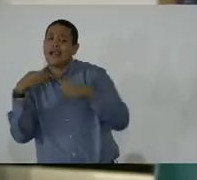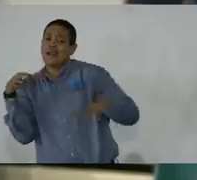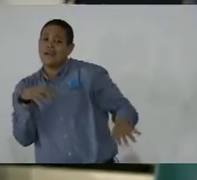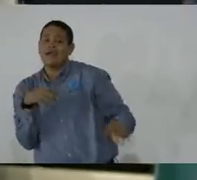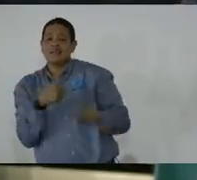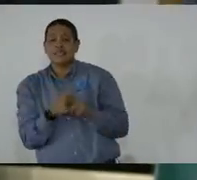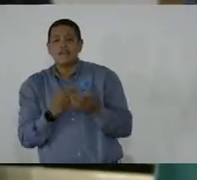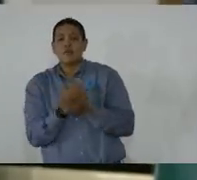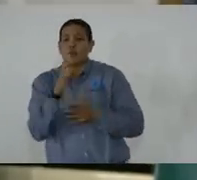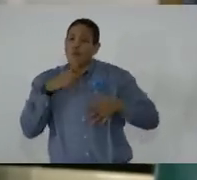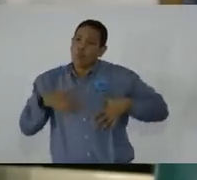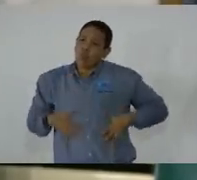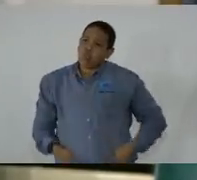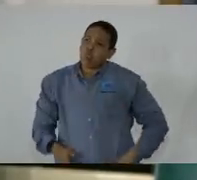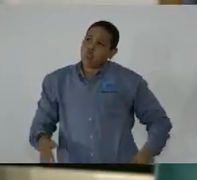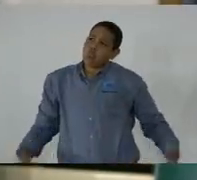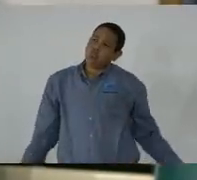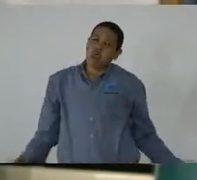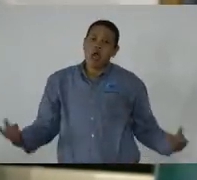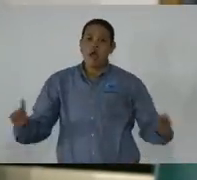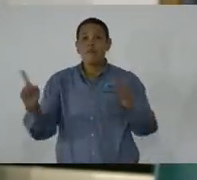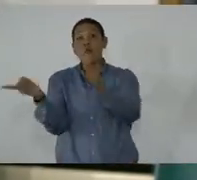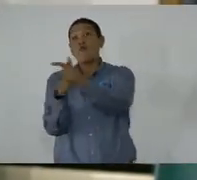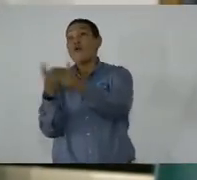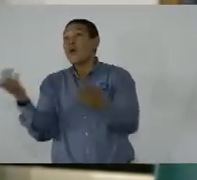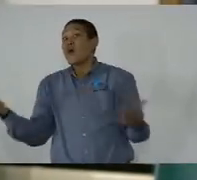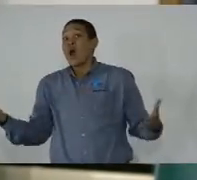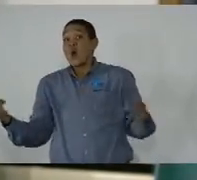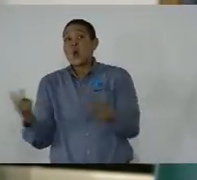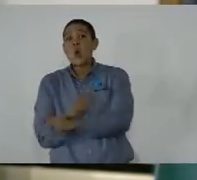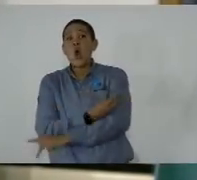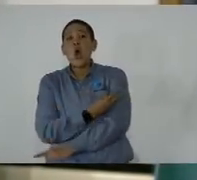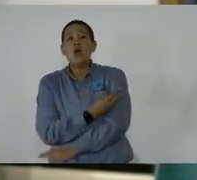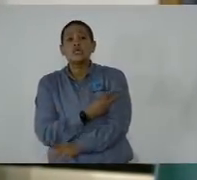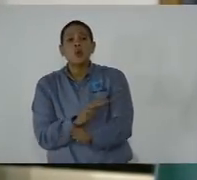Great Depression and one of the worst pandemics